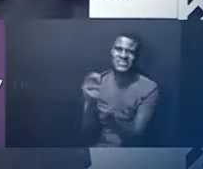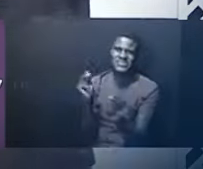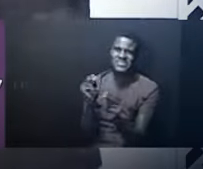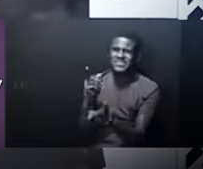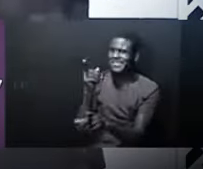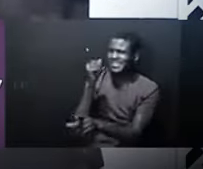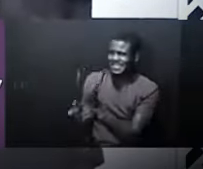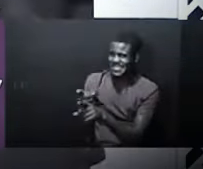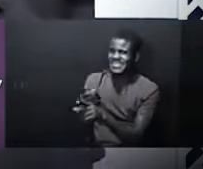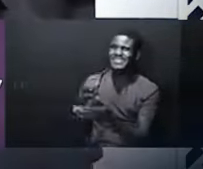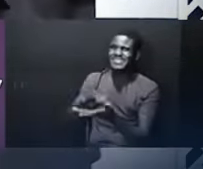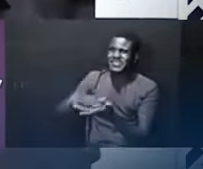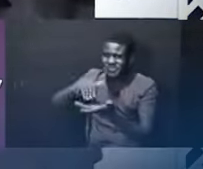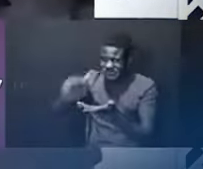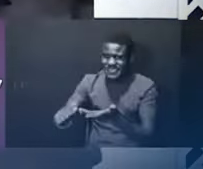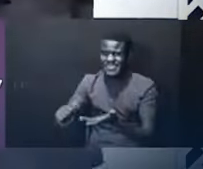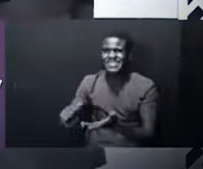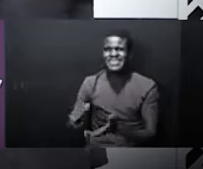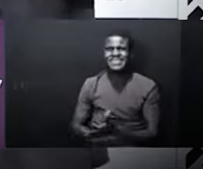believe.